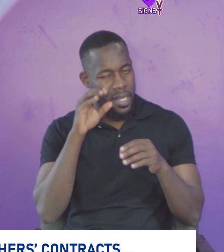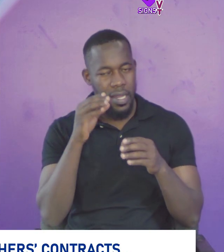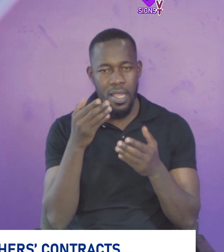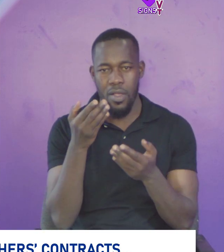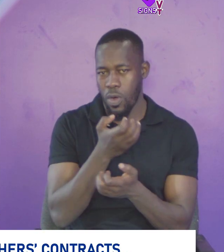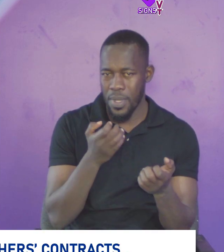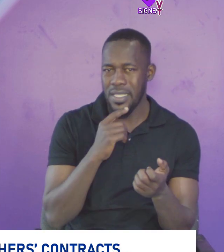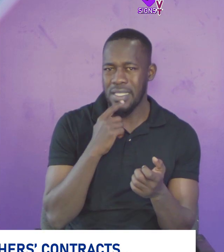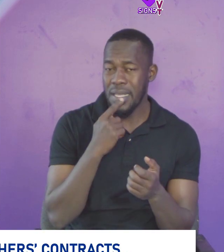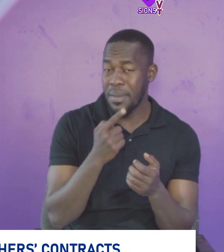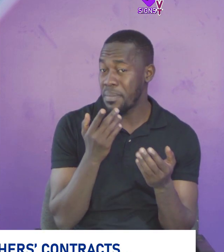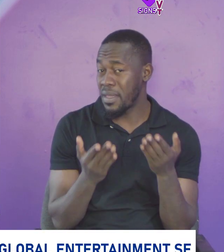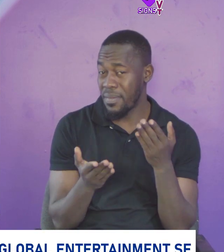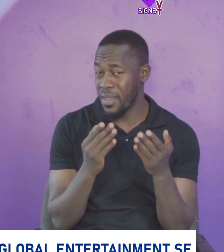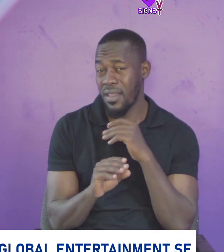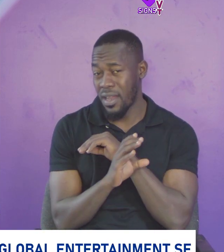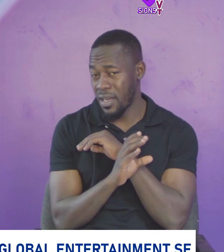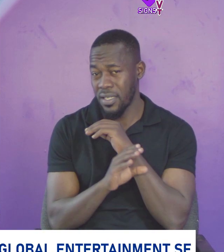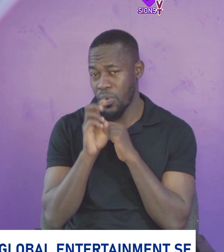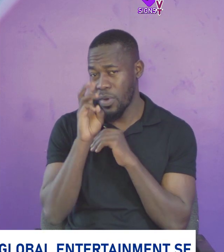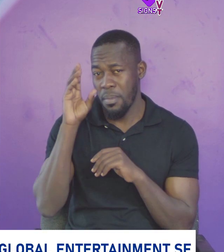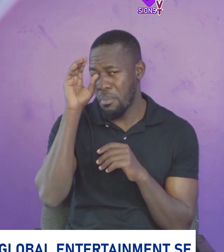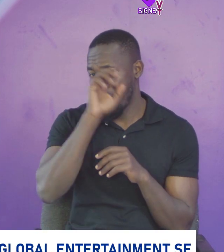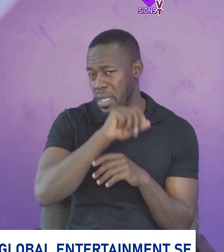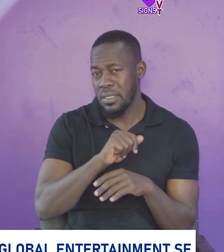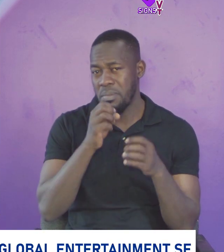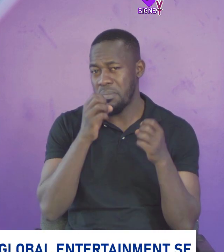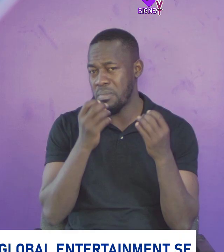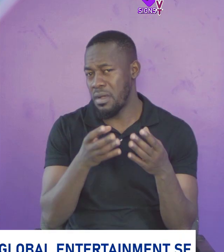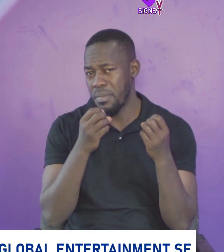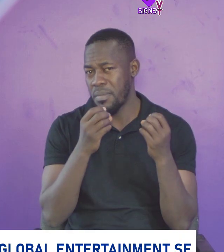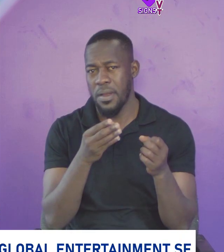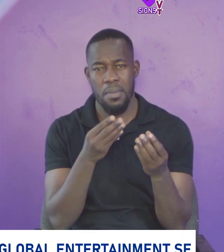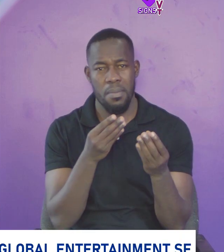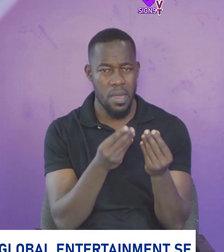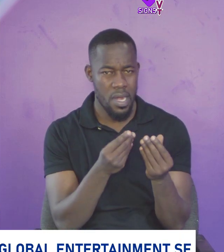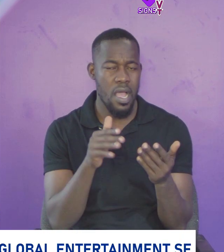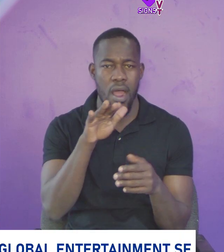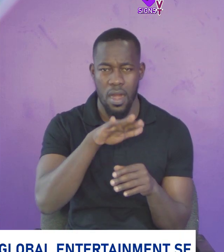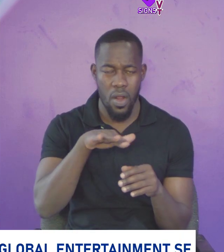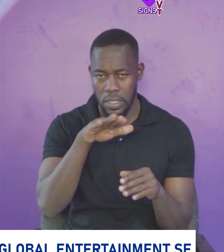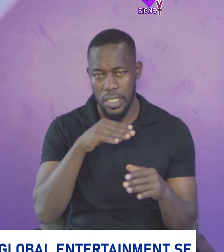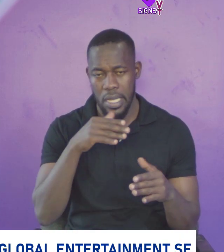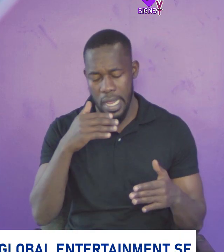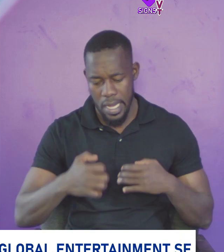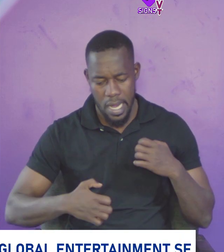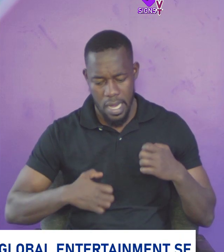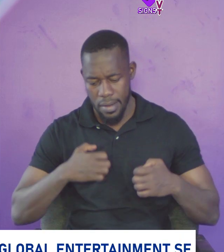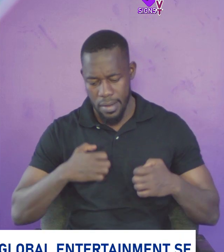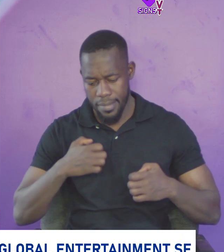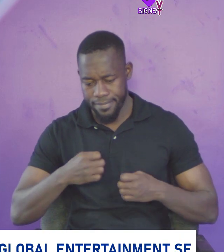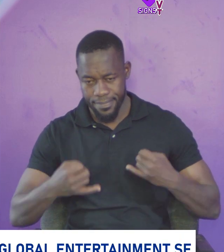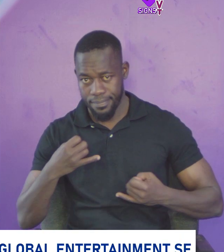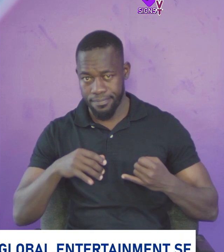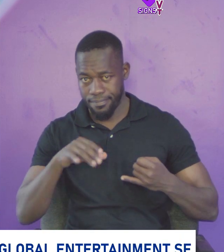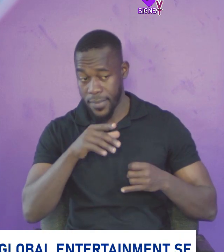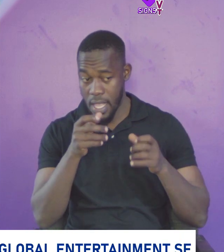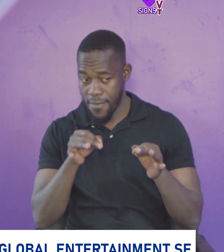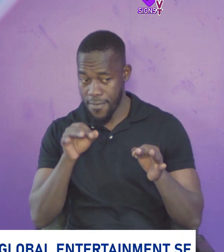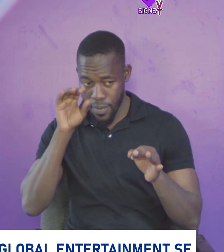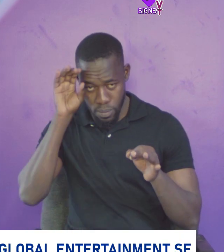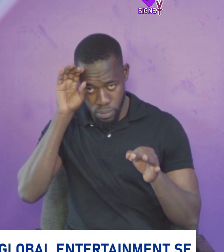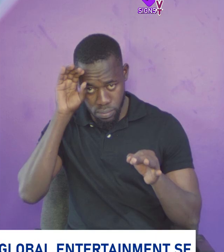a multi-billion shilling opportunity in the global entertainment market unless content creators are